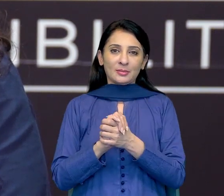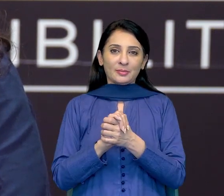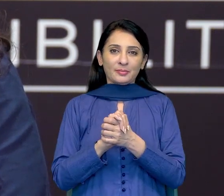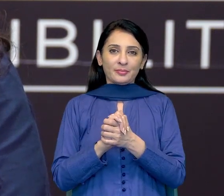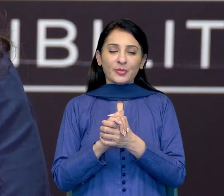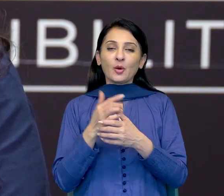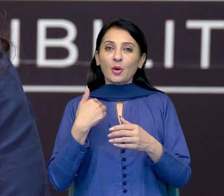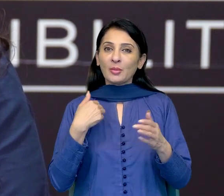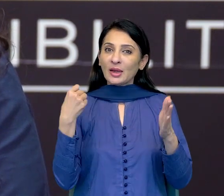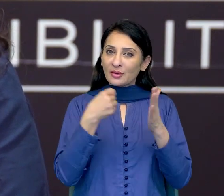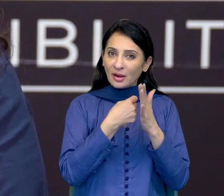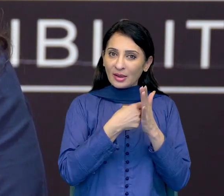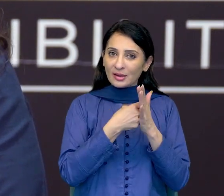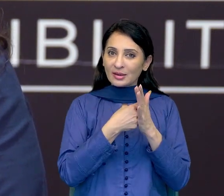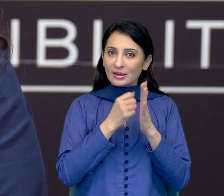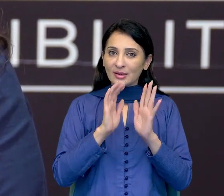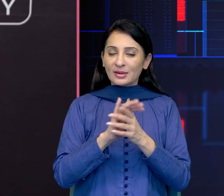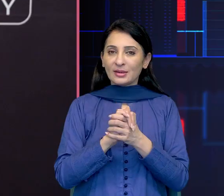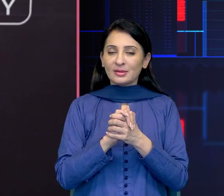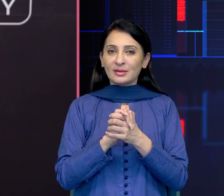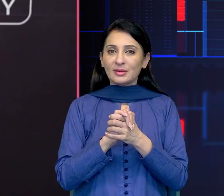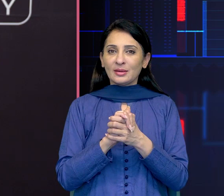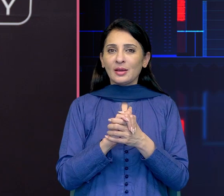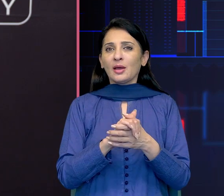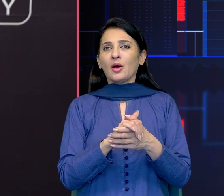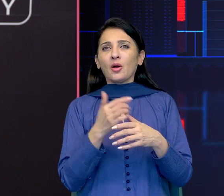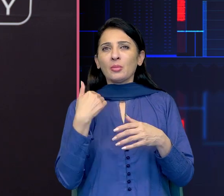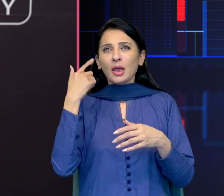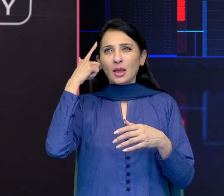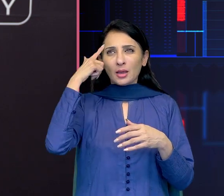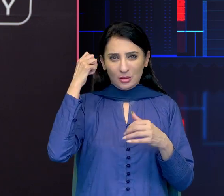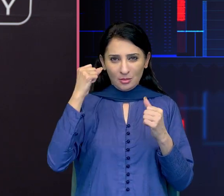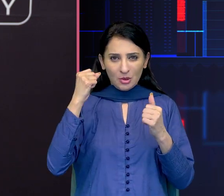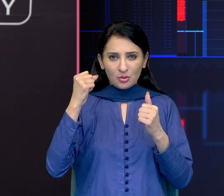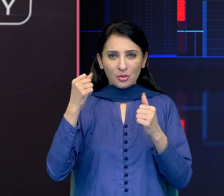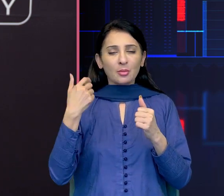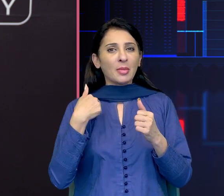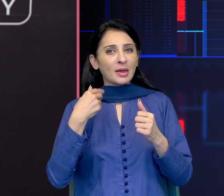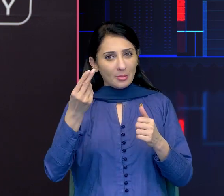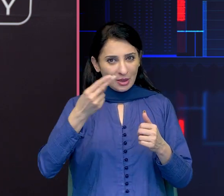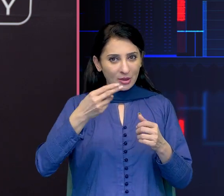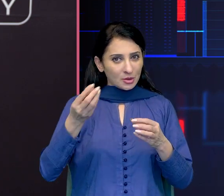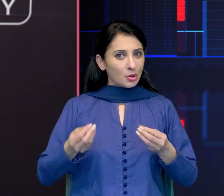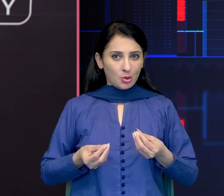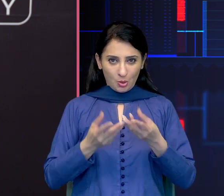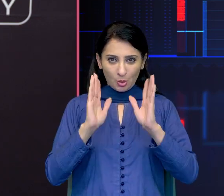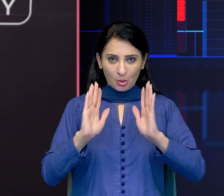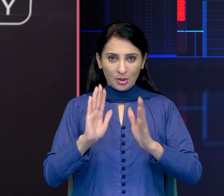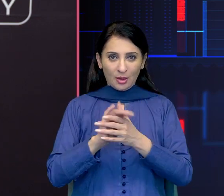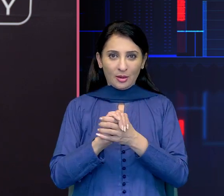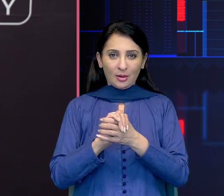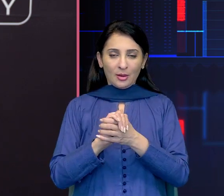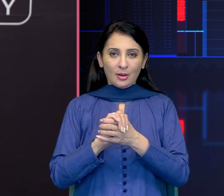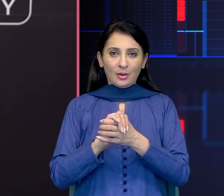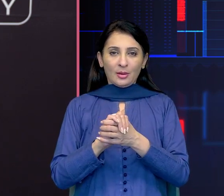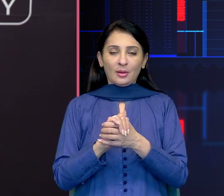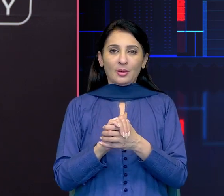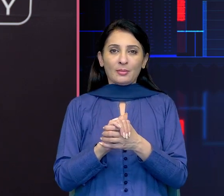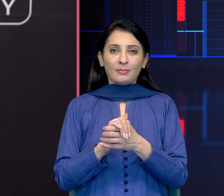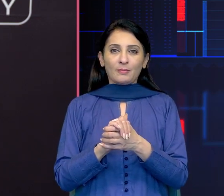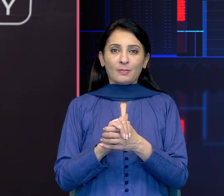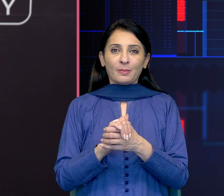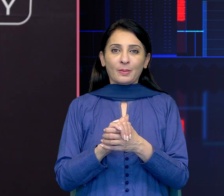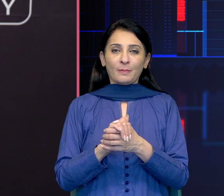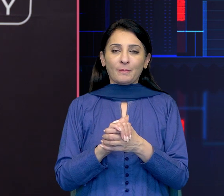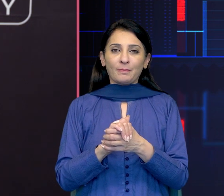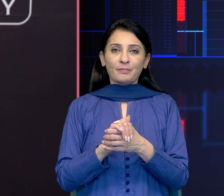know and understand. So I started from painting, and I enjoyed making